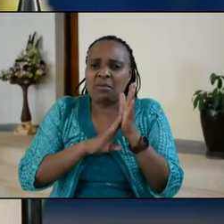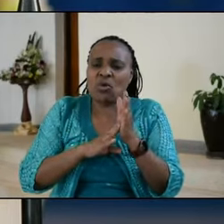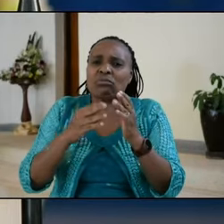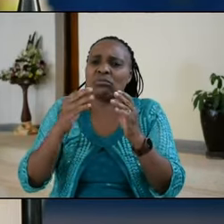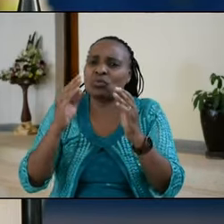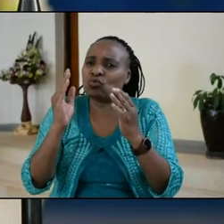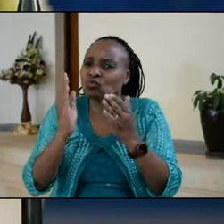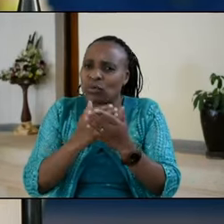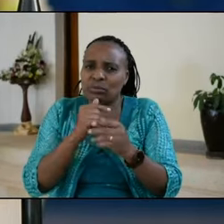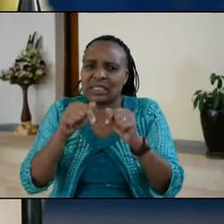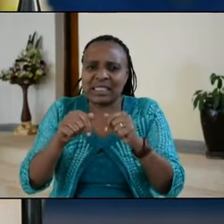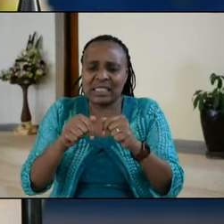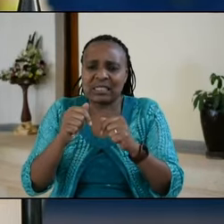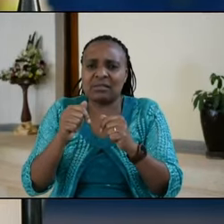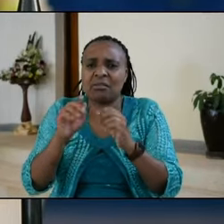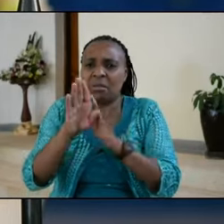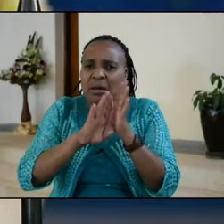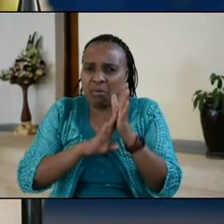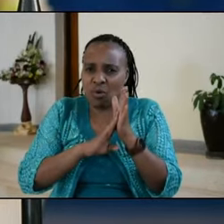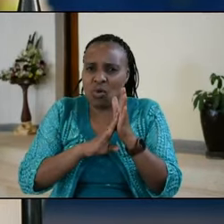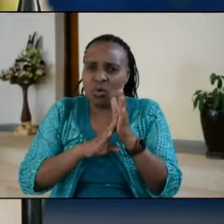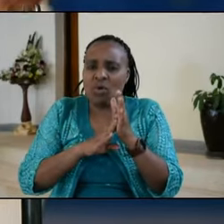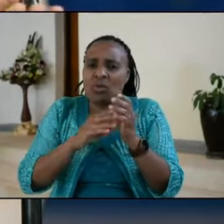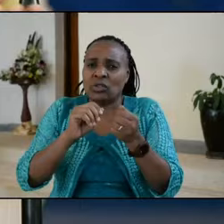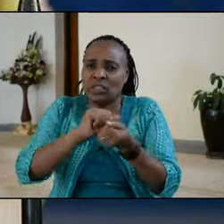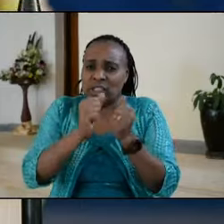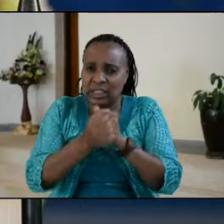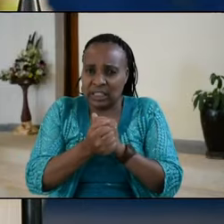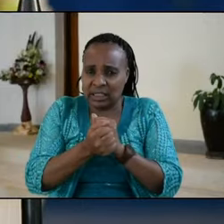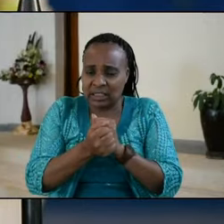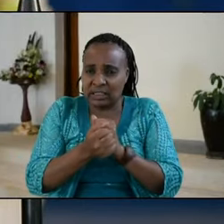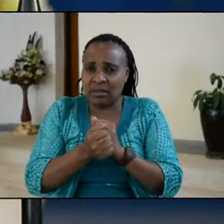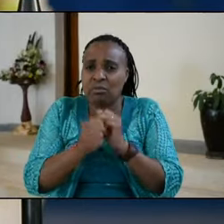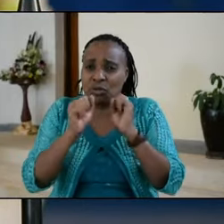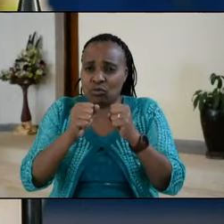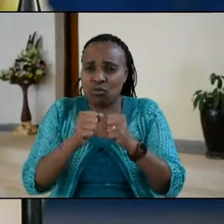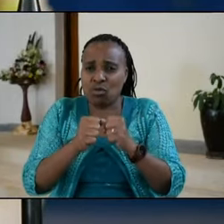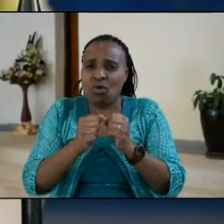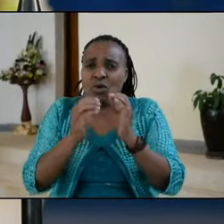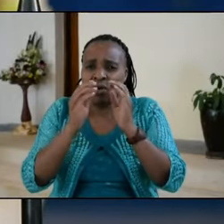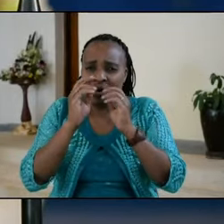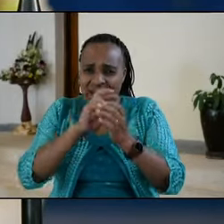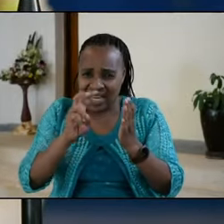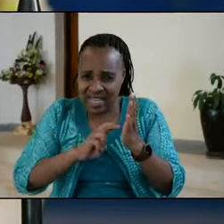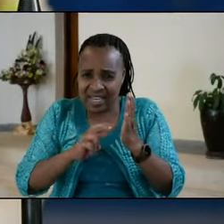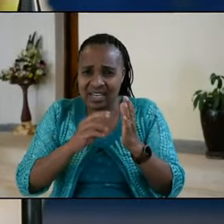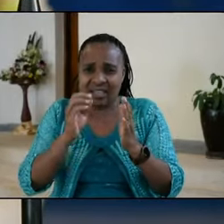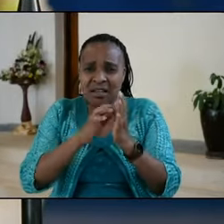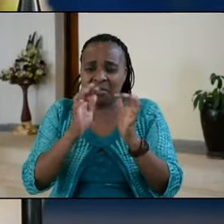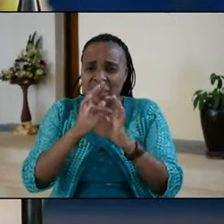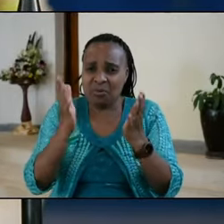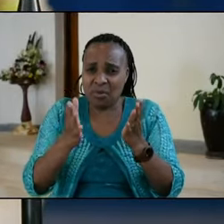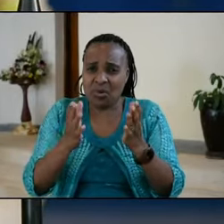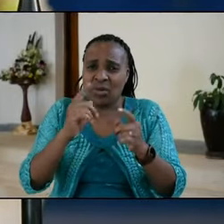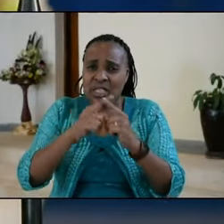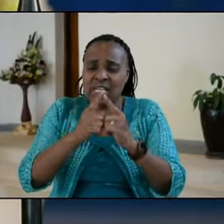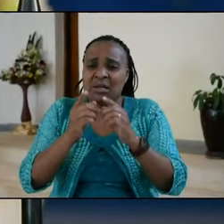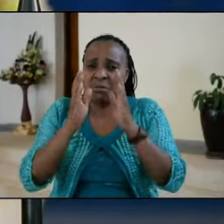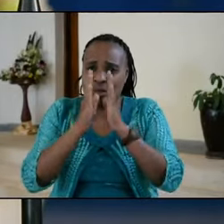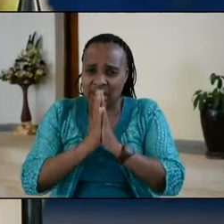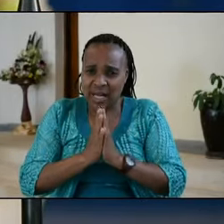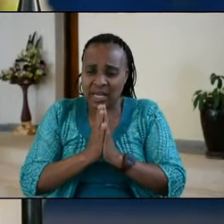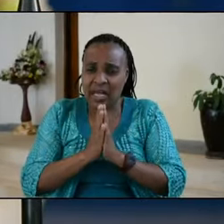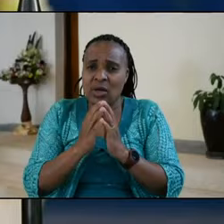divisions. So we should read the Bible with an open mind and, as you said, pray, pray, pray, pray, so that the Spirit of God will help